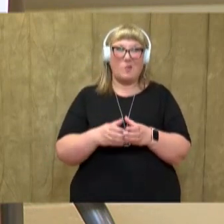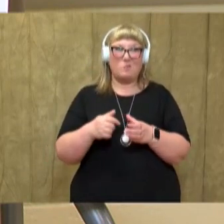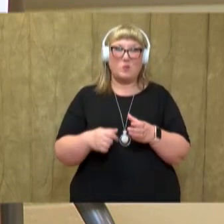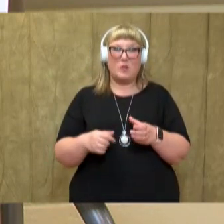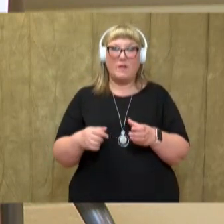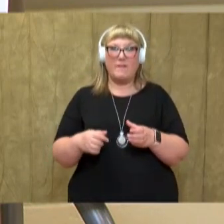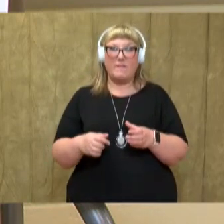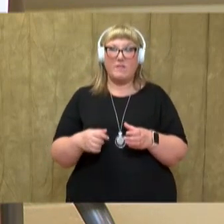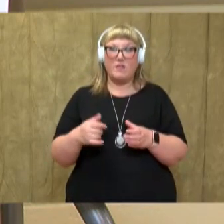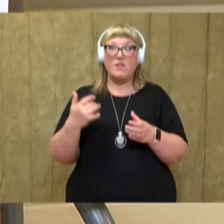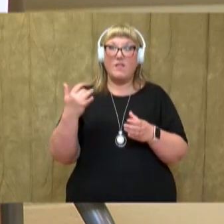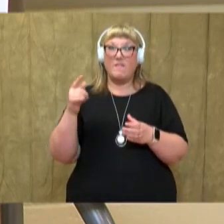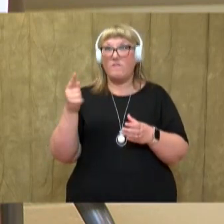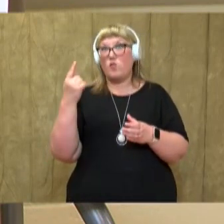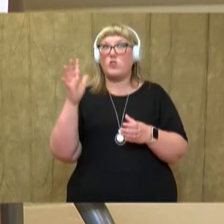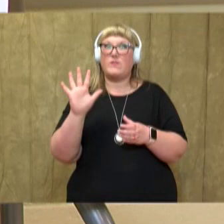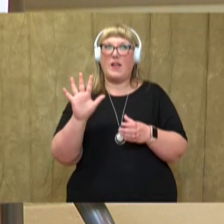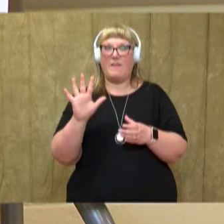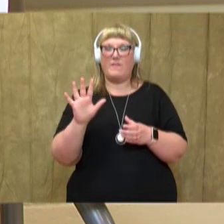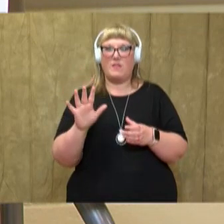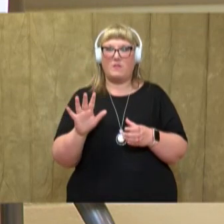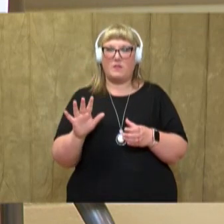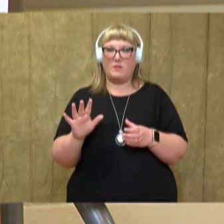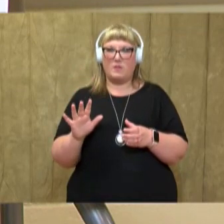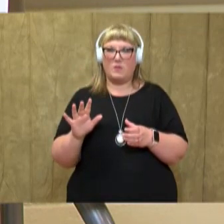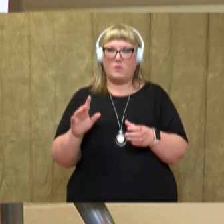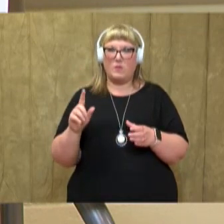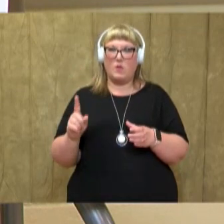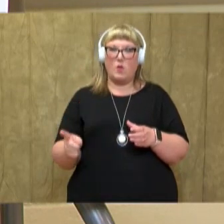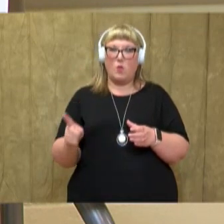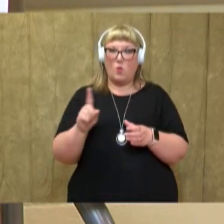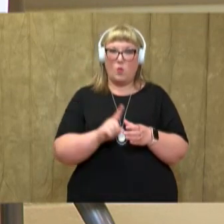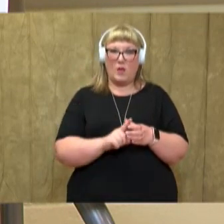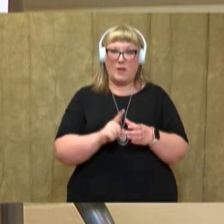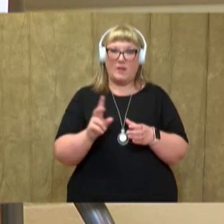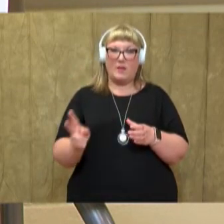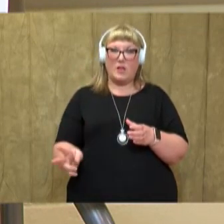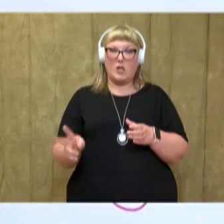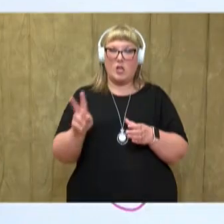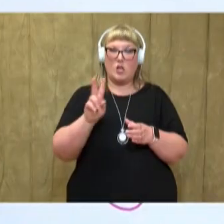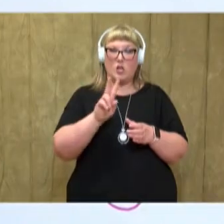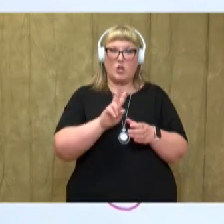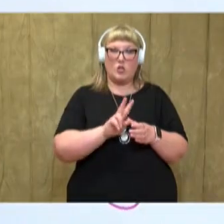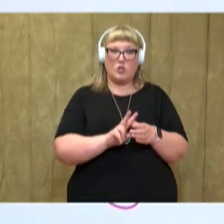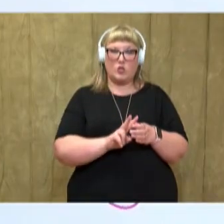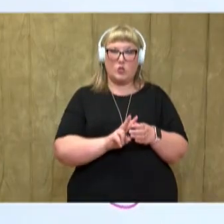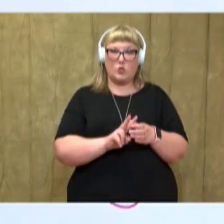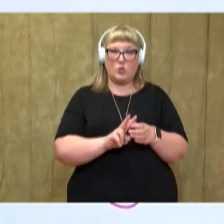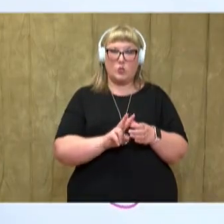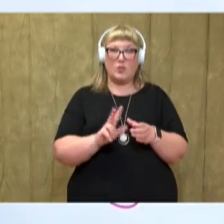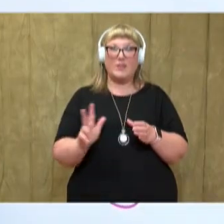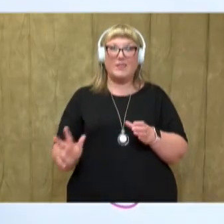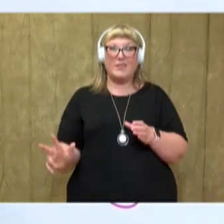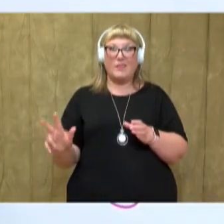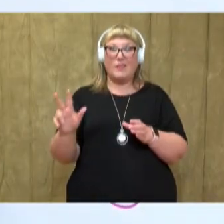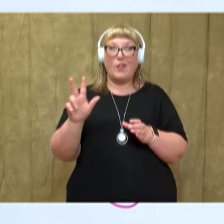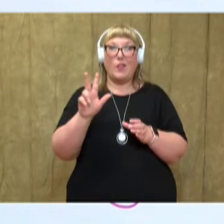by putting 5 scoops of ice cream in our cup. 1,